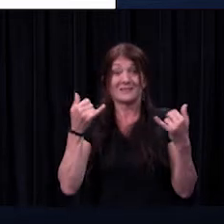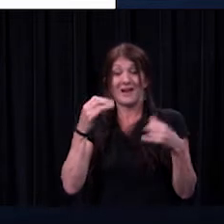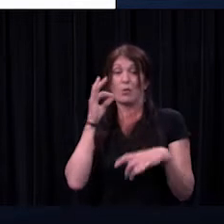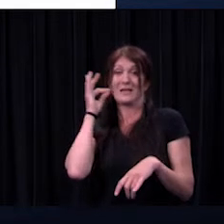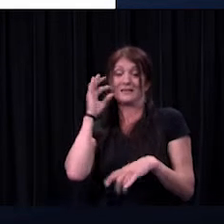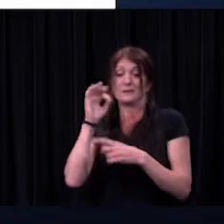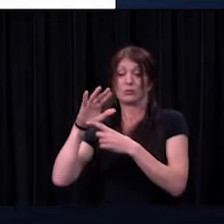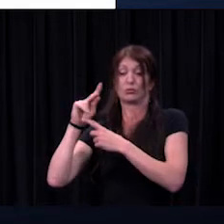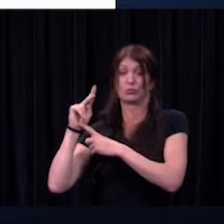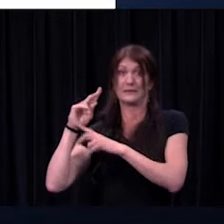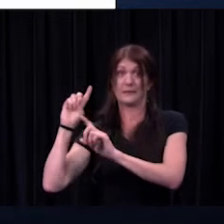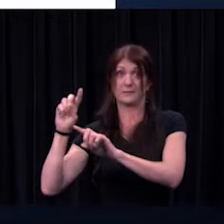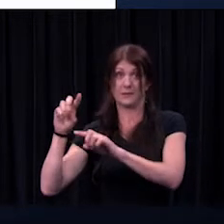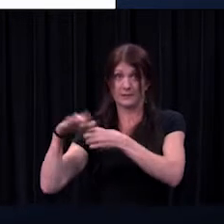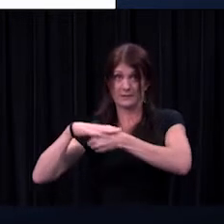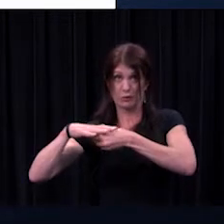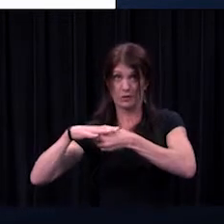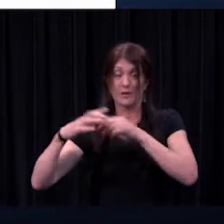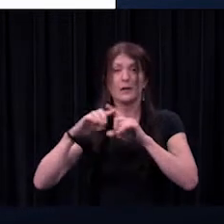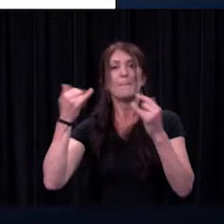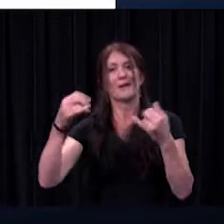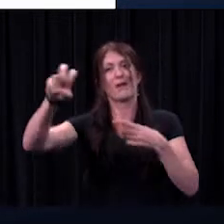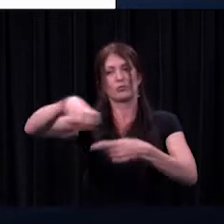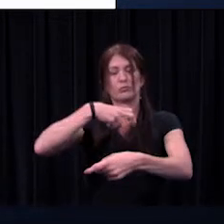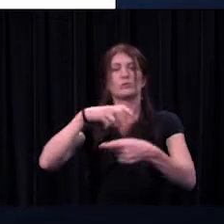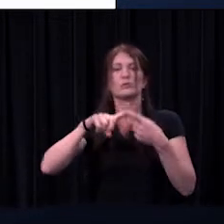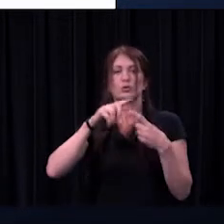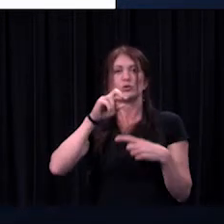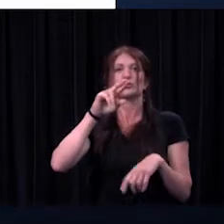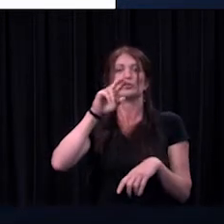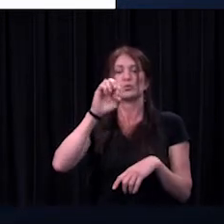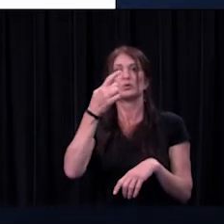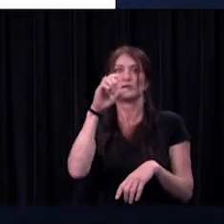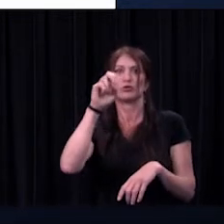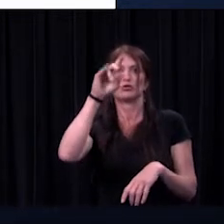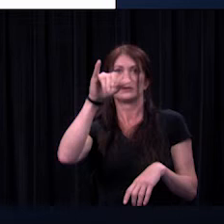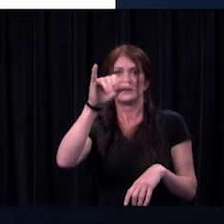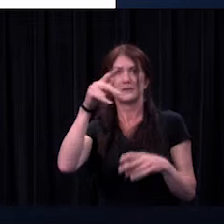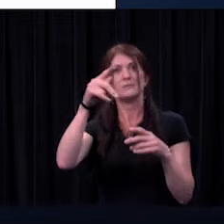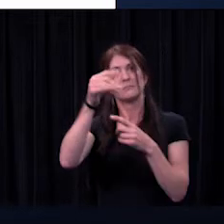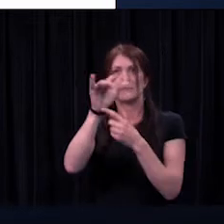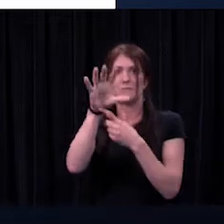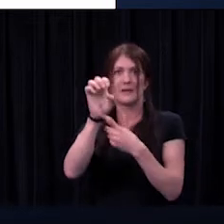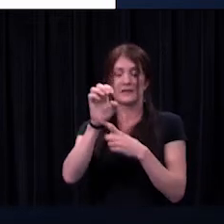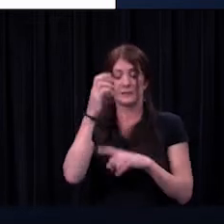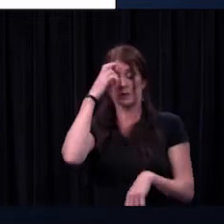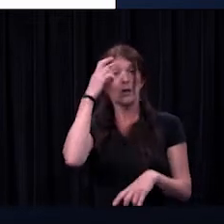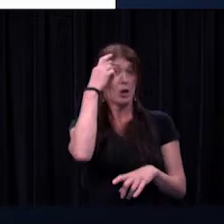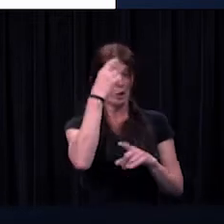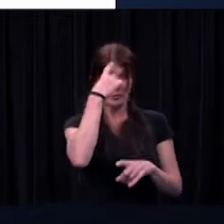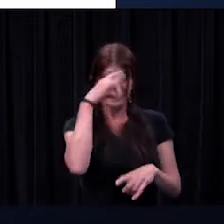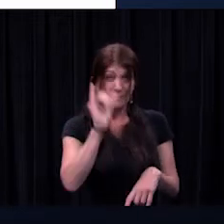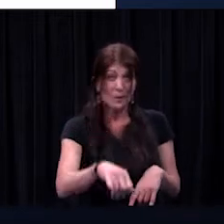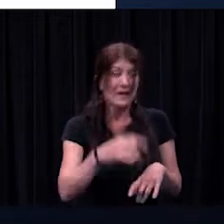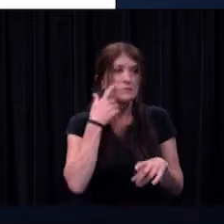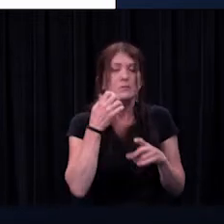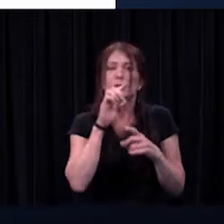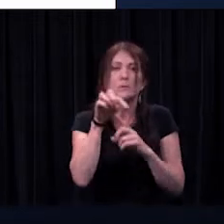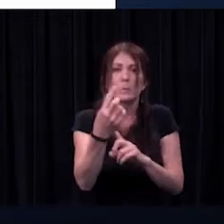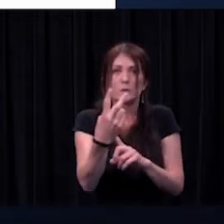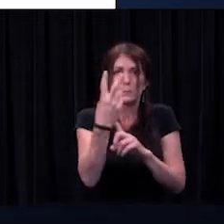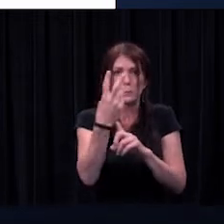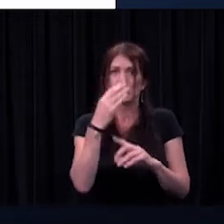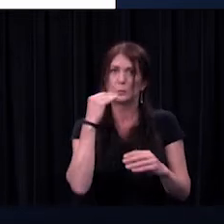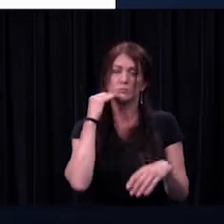Place. The rationale for this and why now, there's currently only 2 houses in that entire area that we're